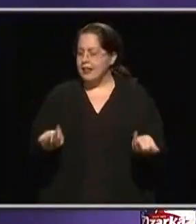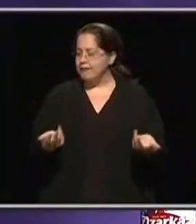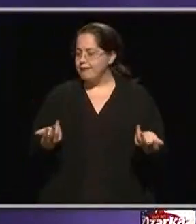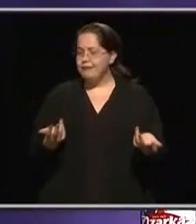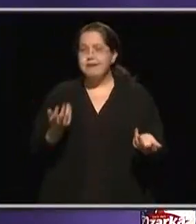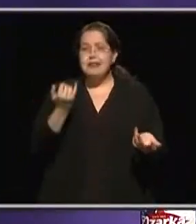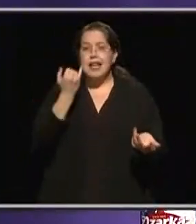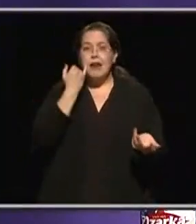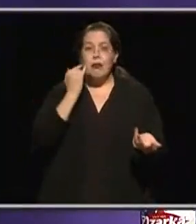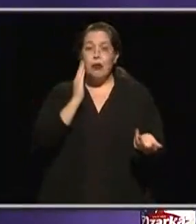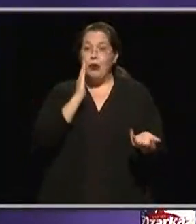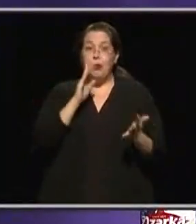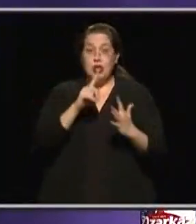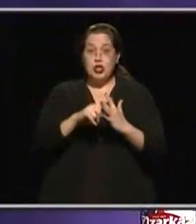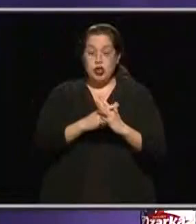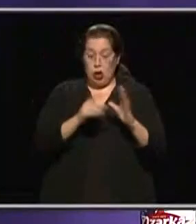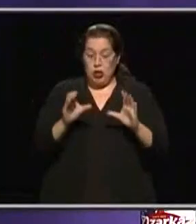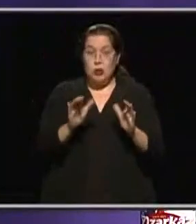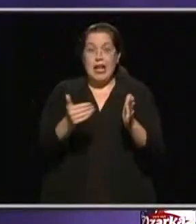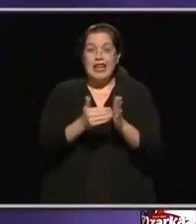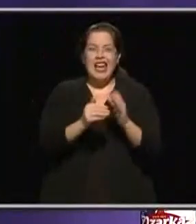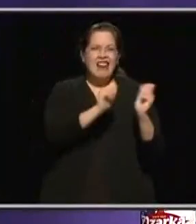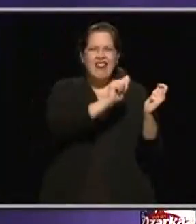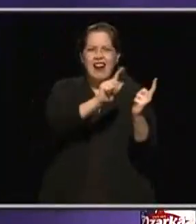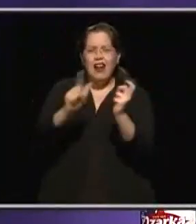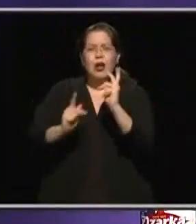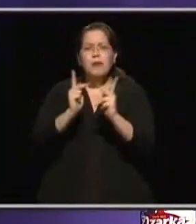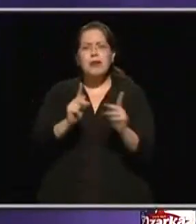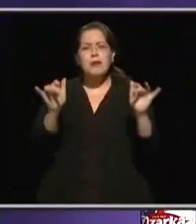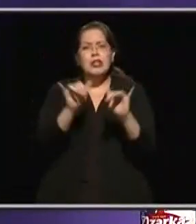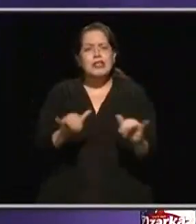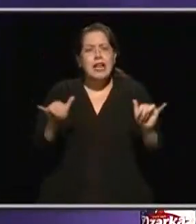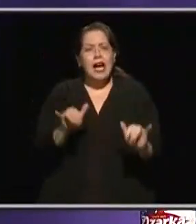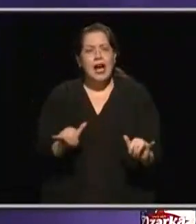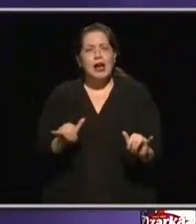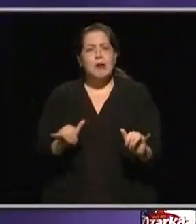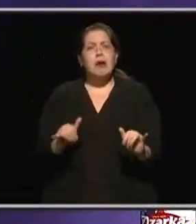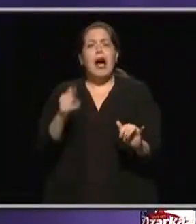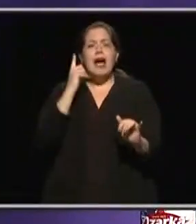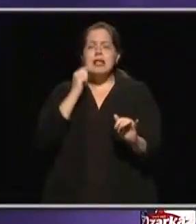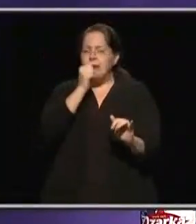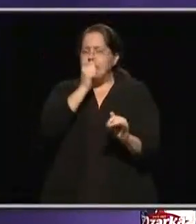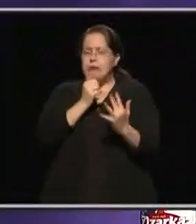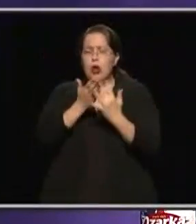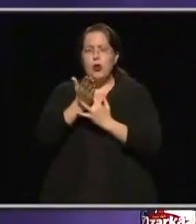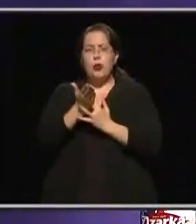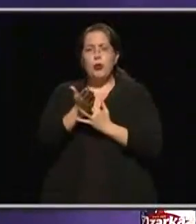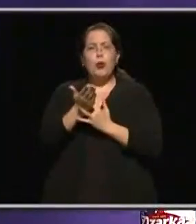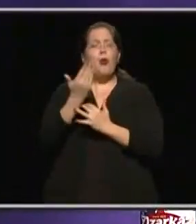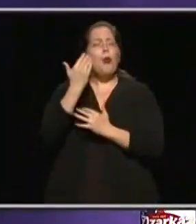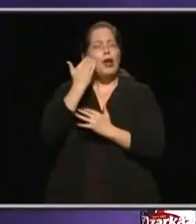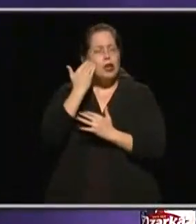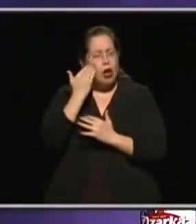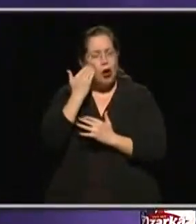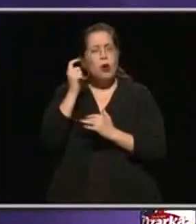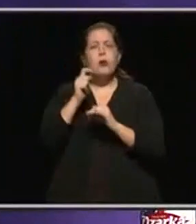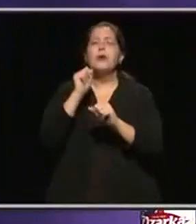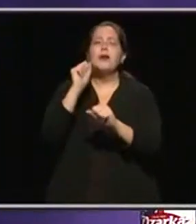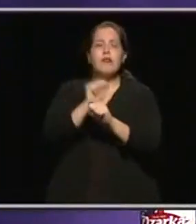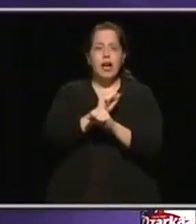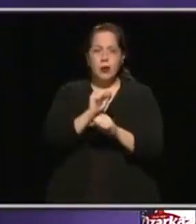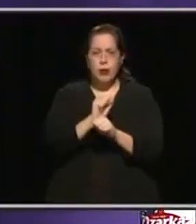If we would just start doing that and everybody would do it, I think we'd get our way through this. We know we got to work. We know